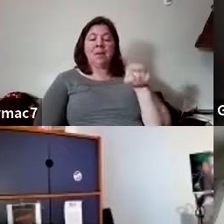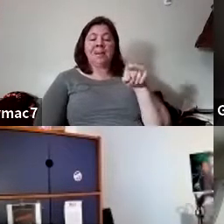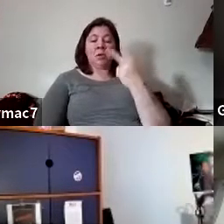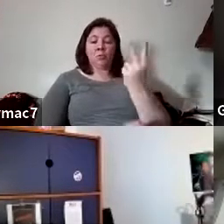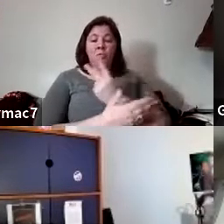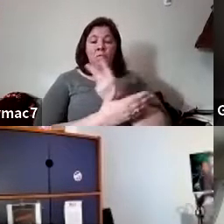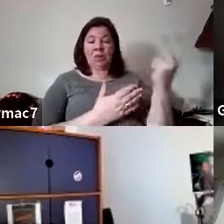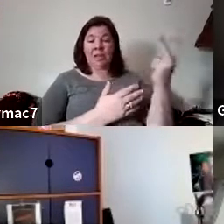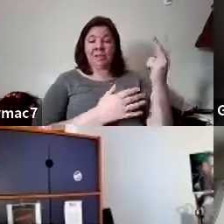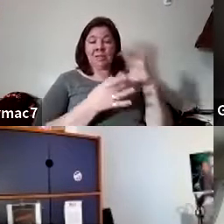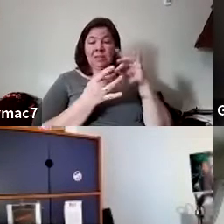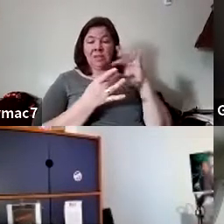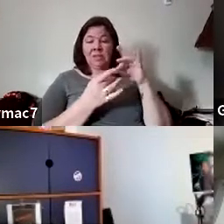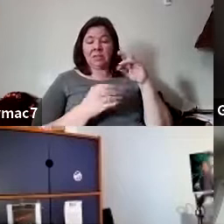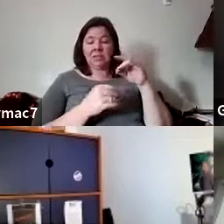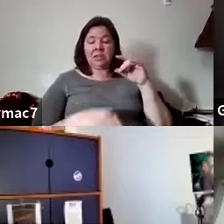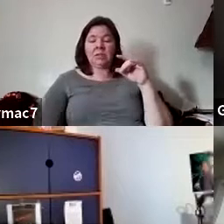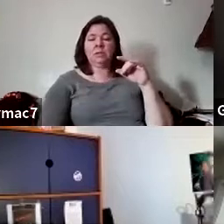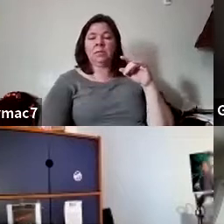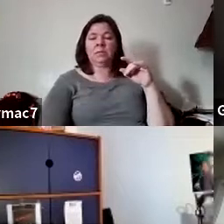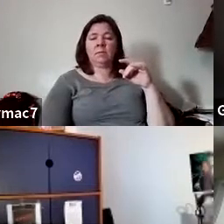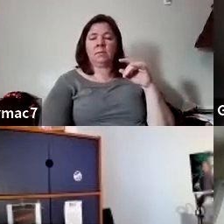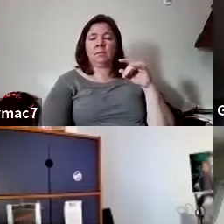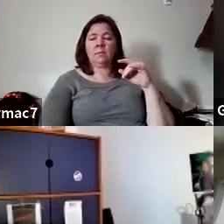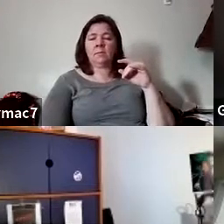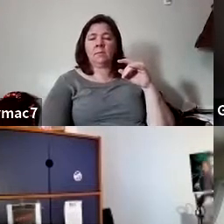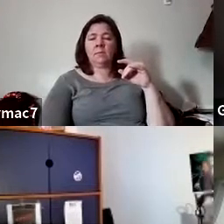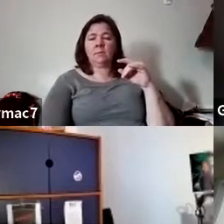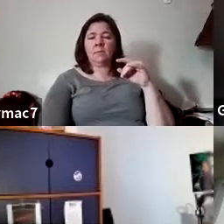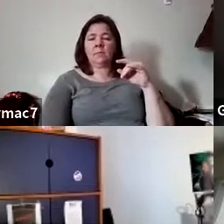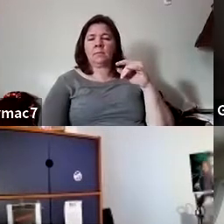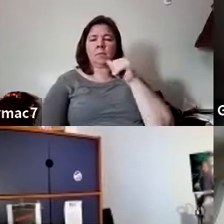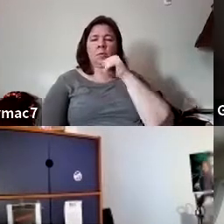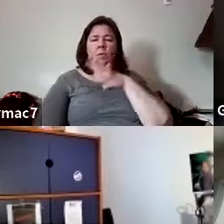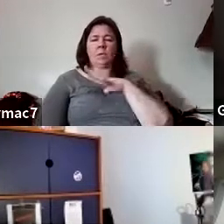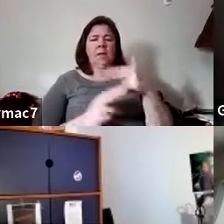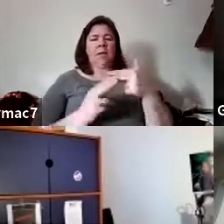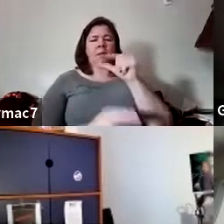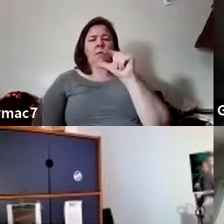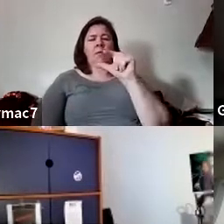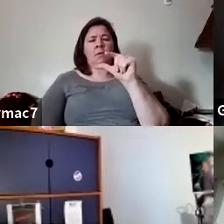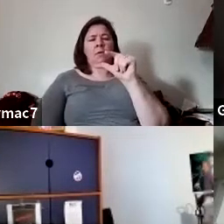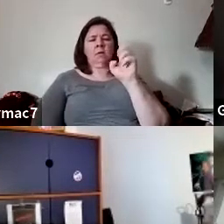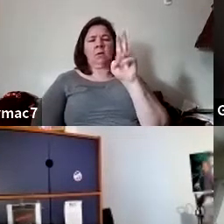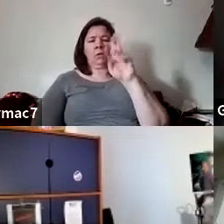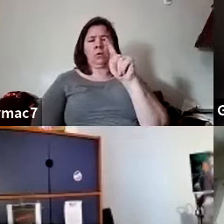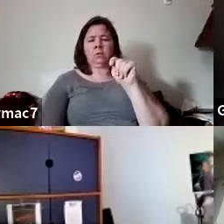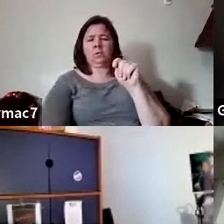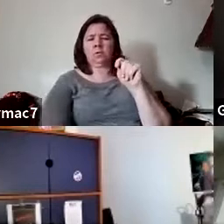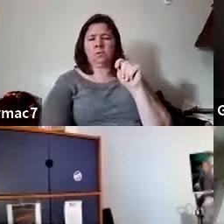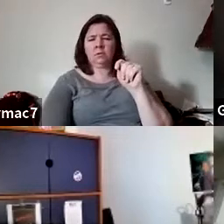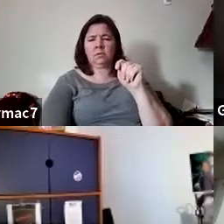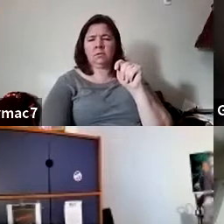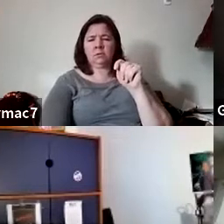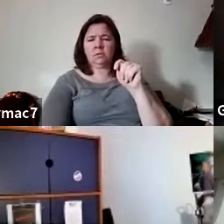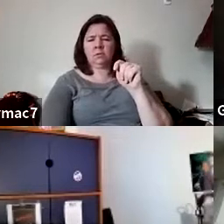about little Gert Berger from, I think it's Berger, from the UK. He's originally from South Africa. We